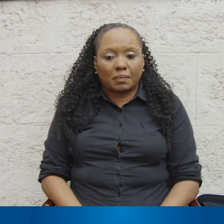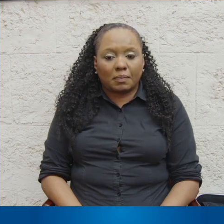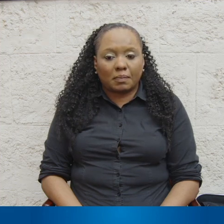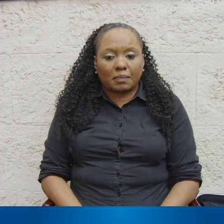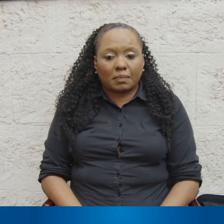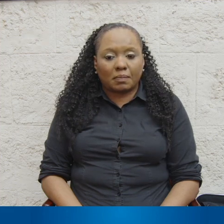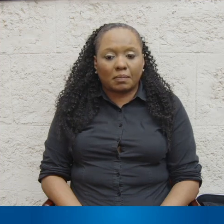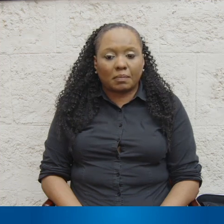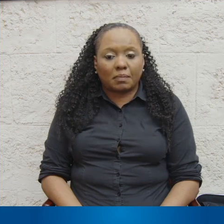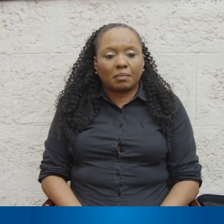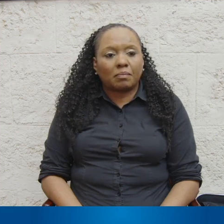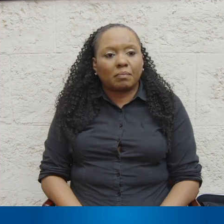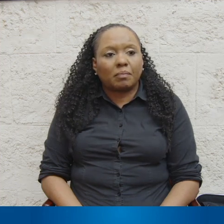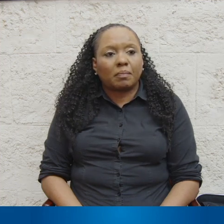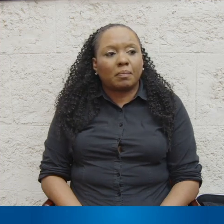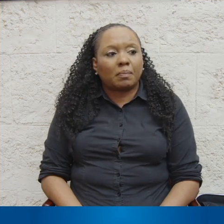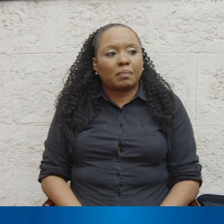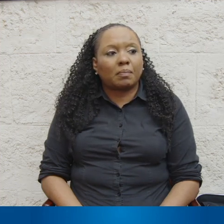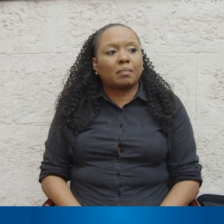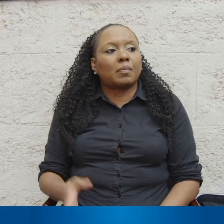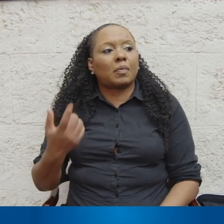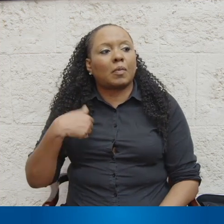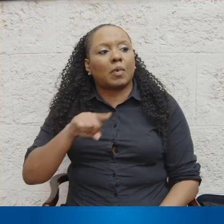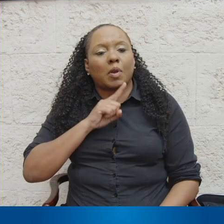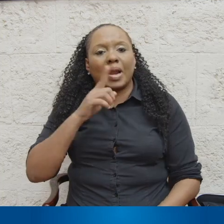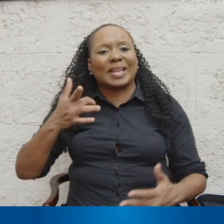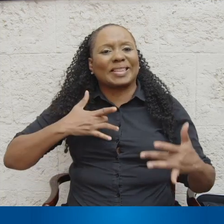wetlands and Graham Hall area.